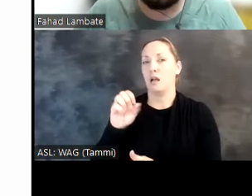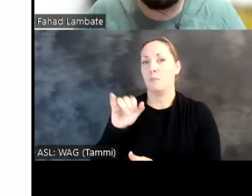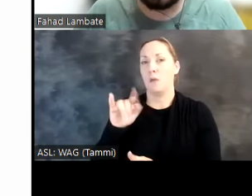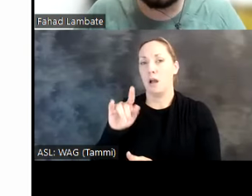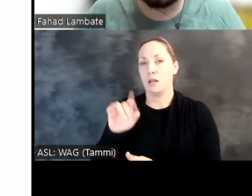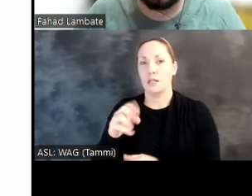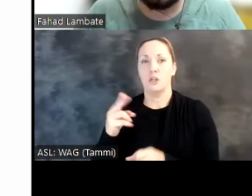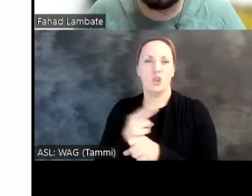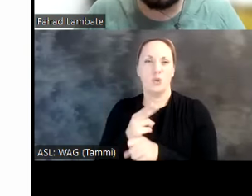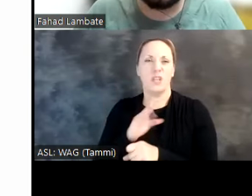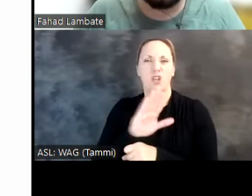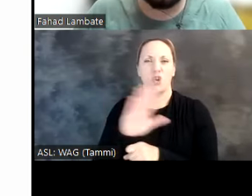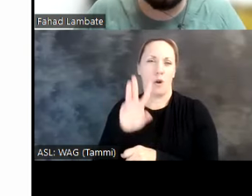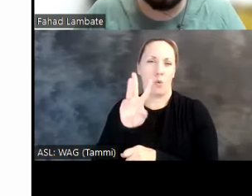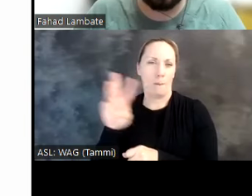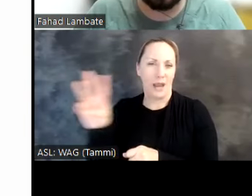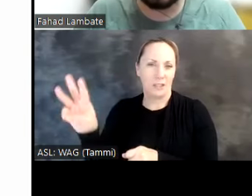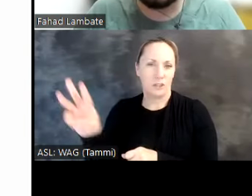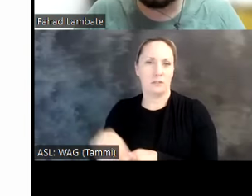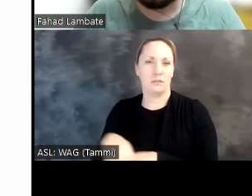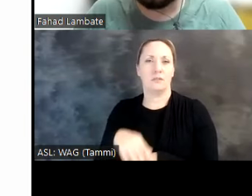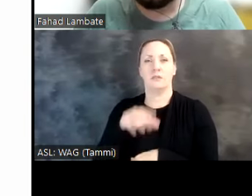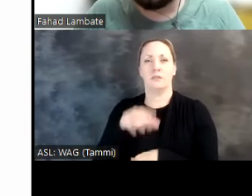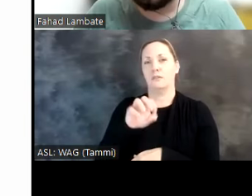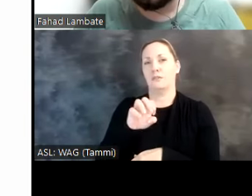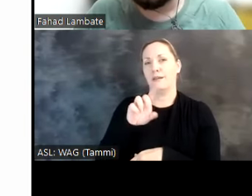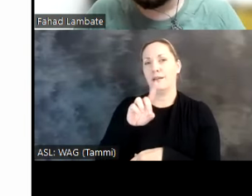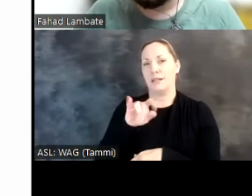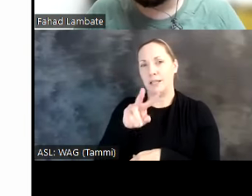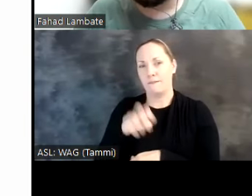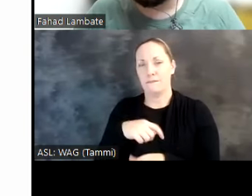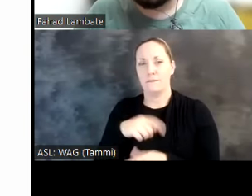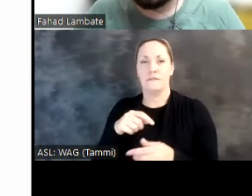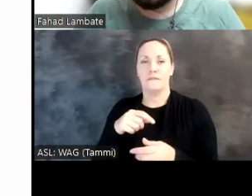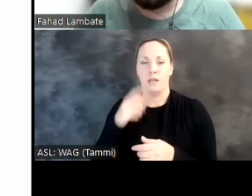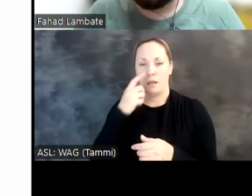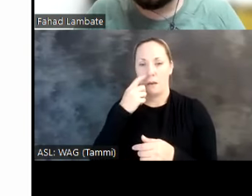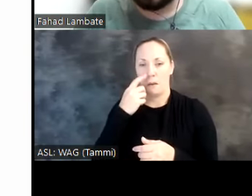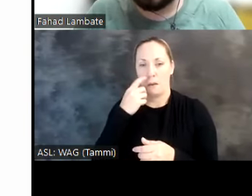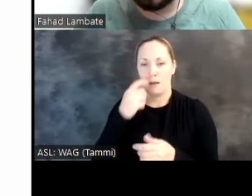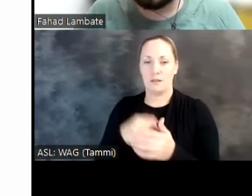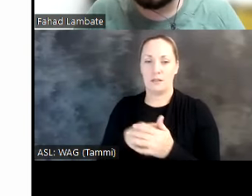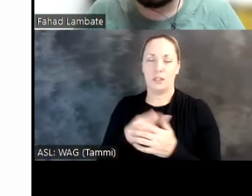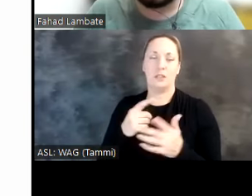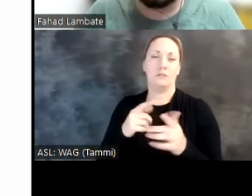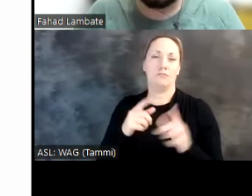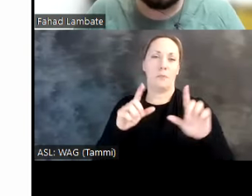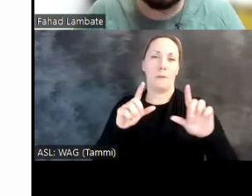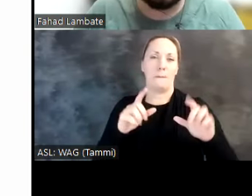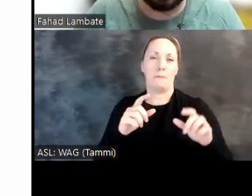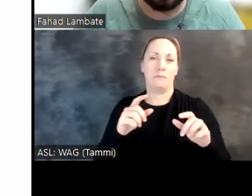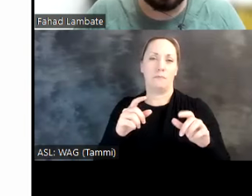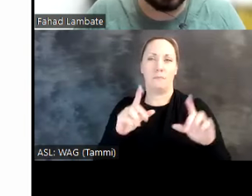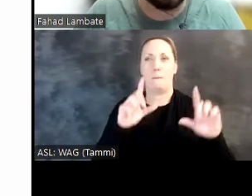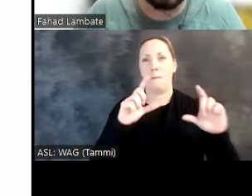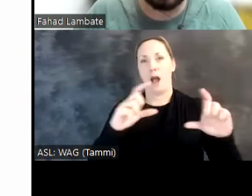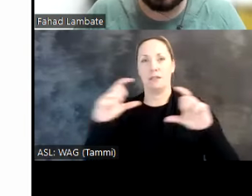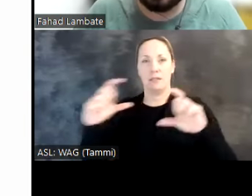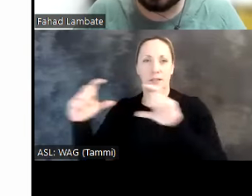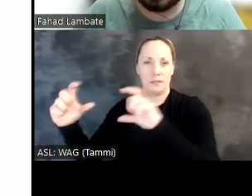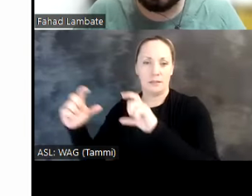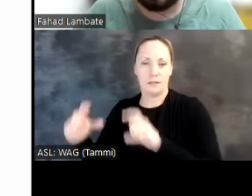your web pages, like editable combo boxes, or maybe uh, even for that matter, like